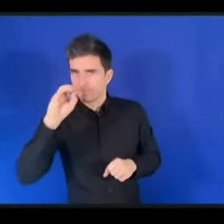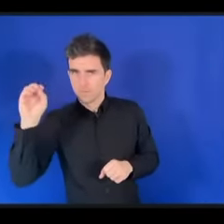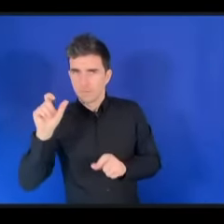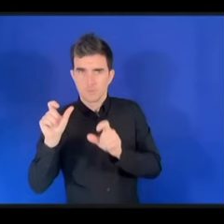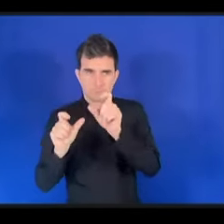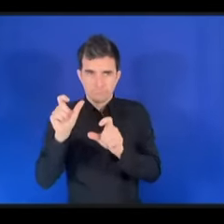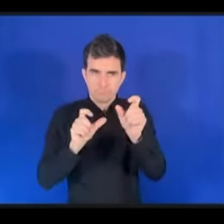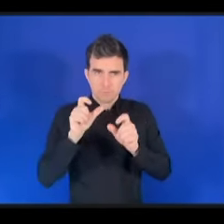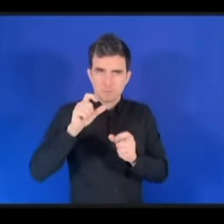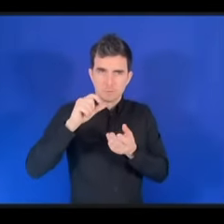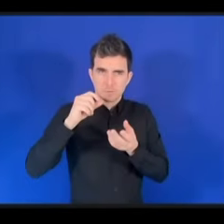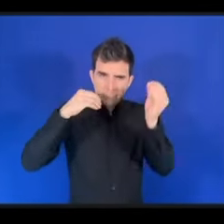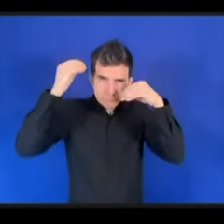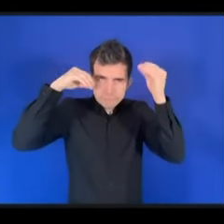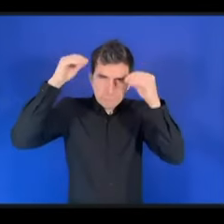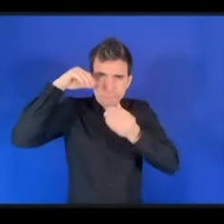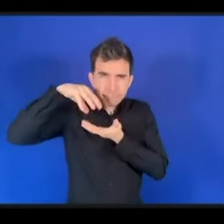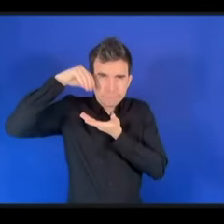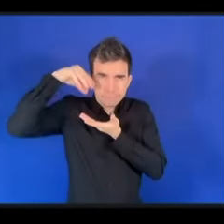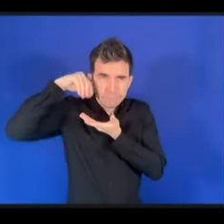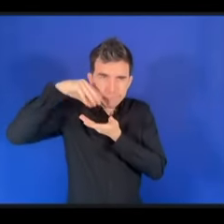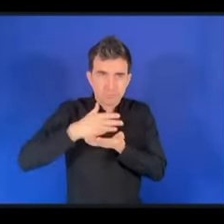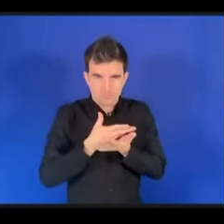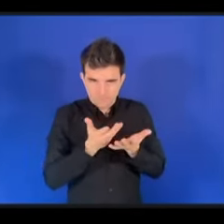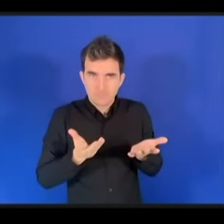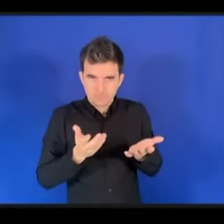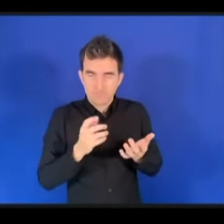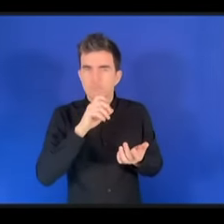now count to 15,000.